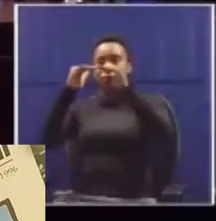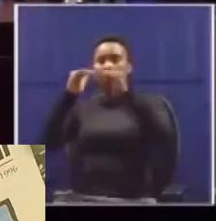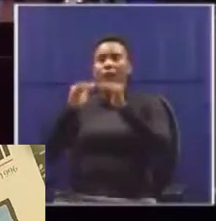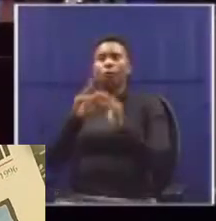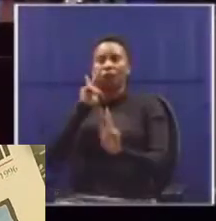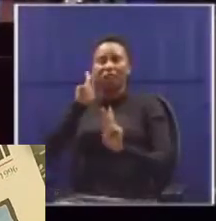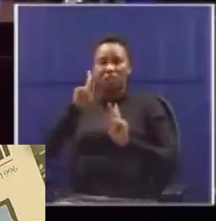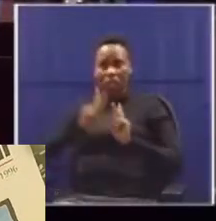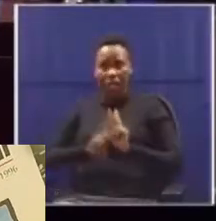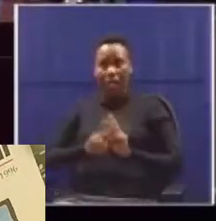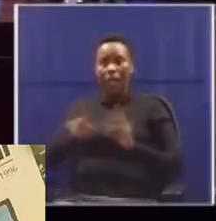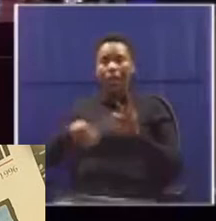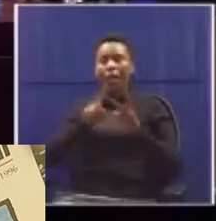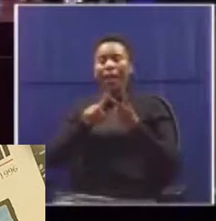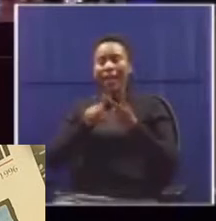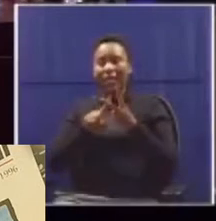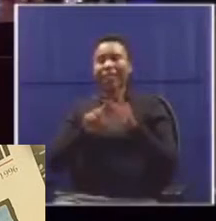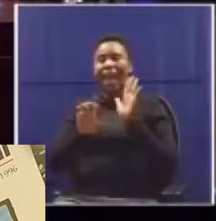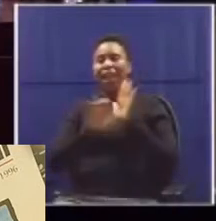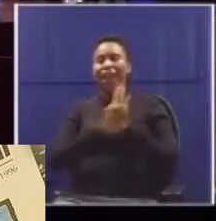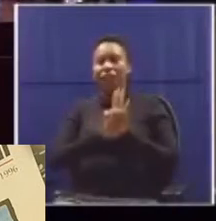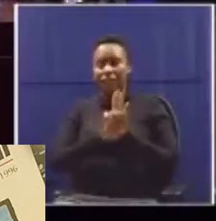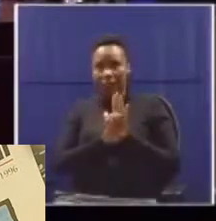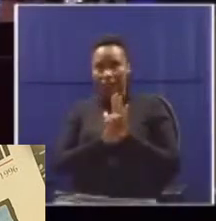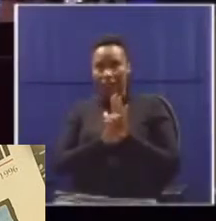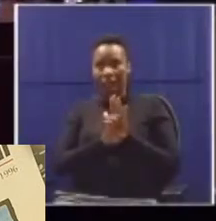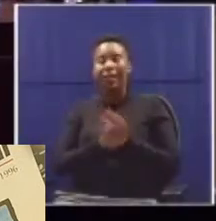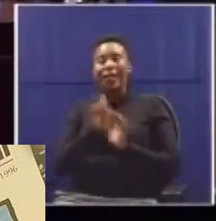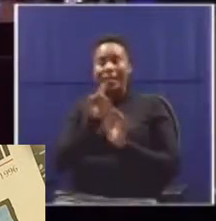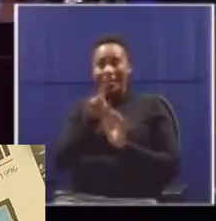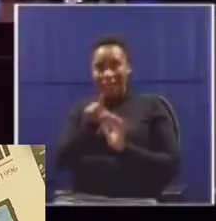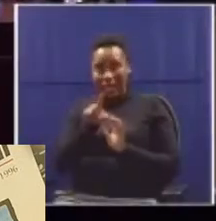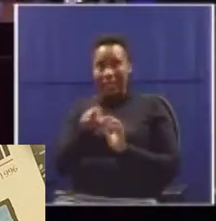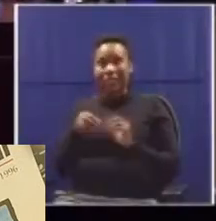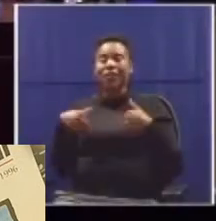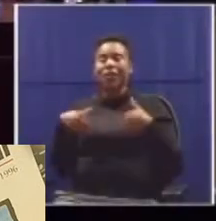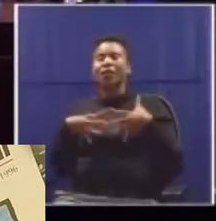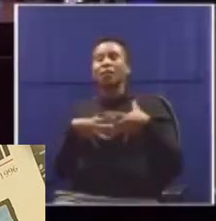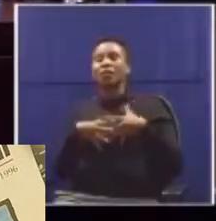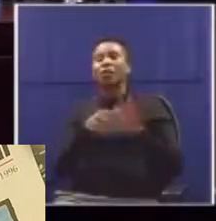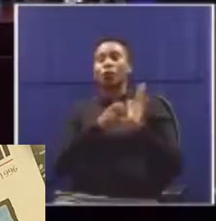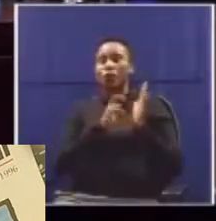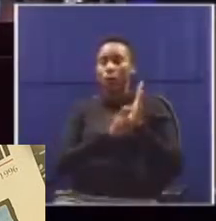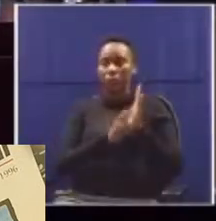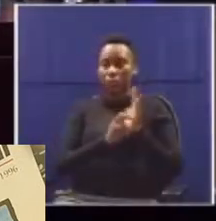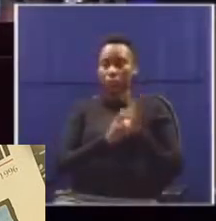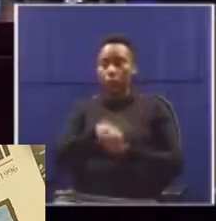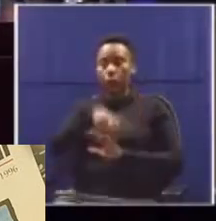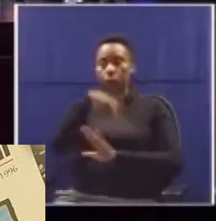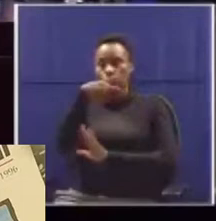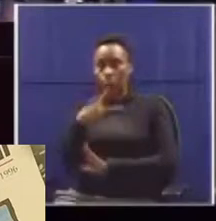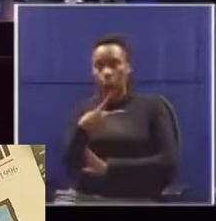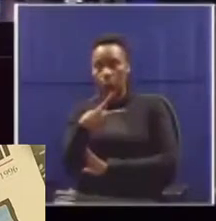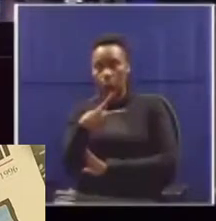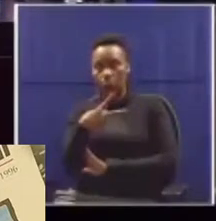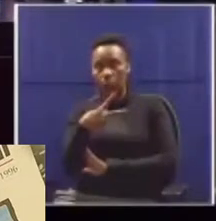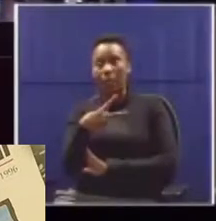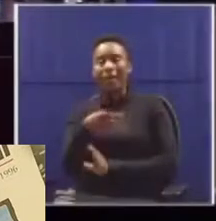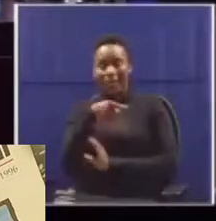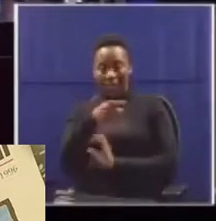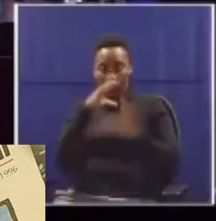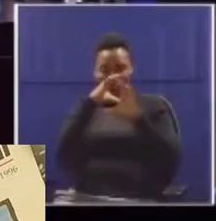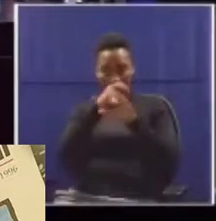ethics in first draft regulation which is regulation 2 deals with